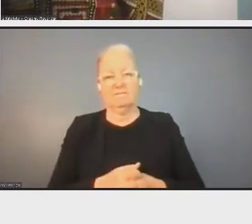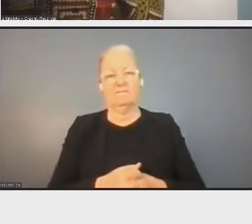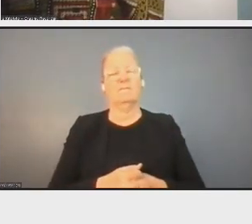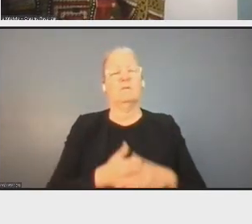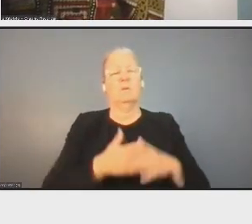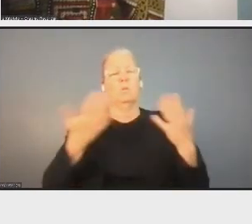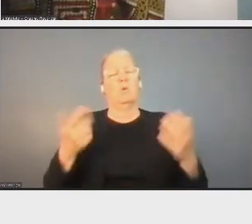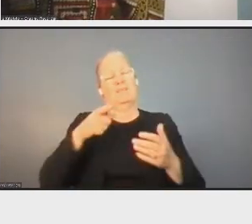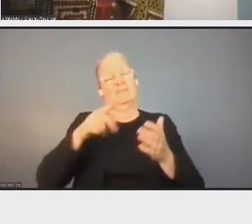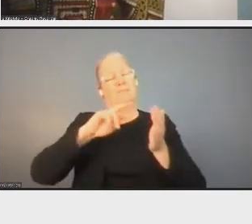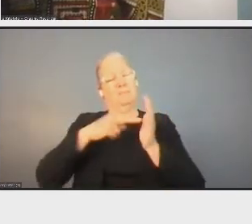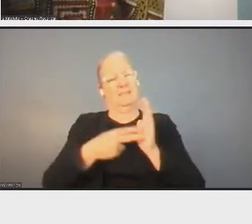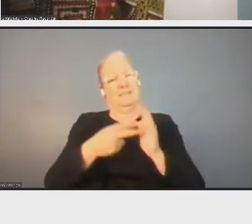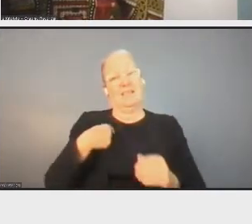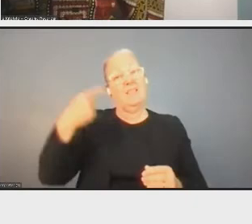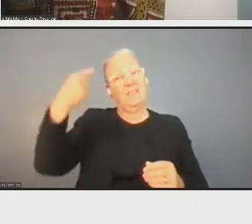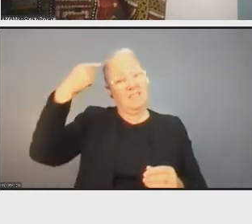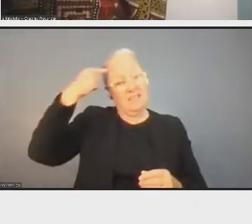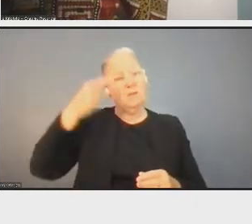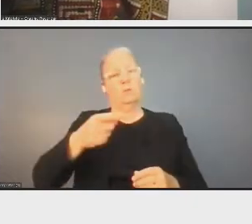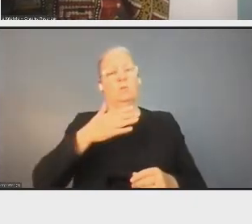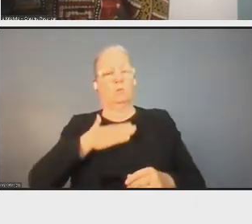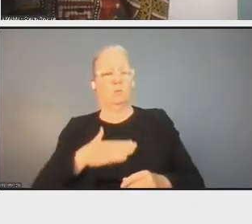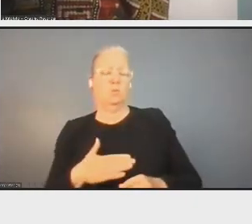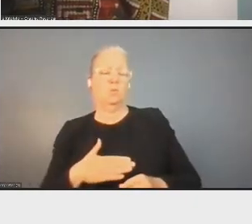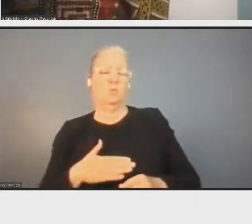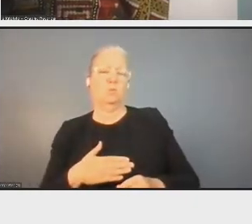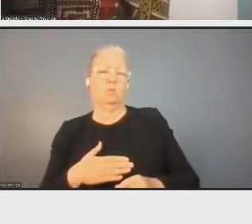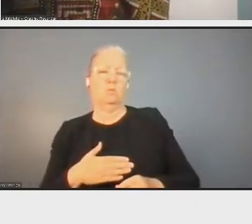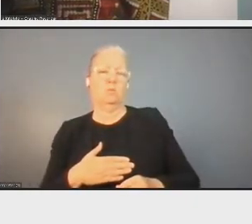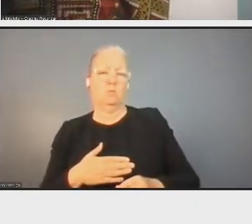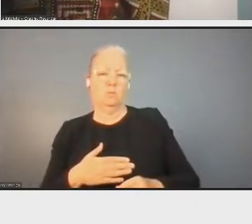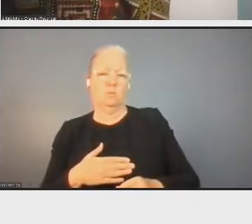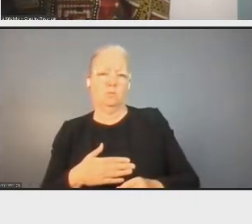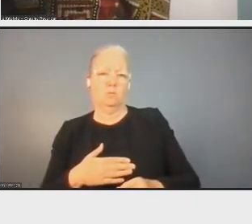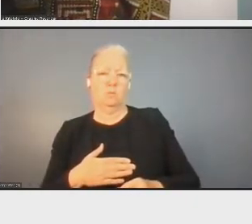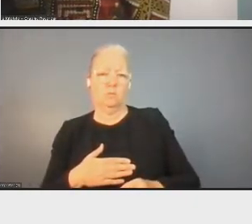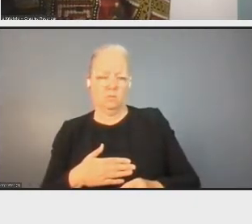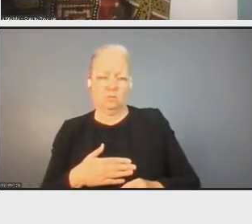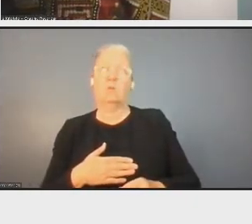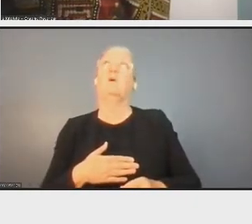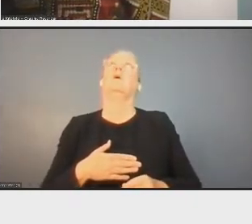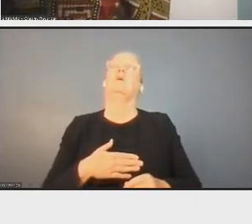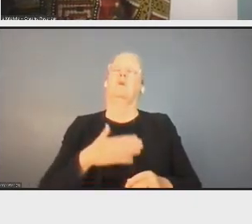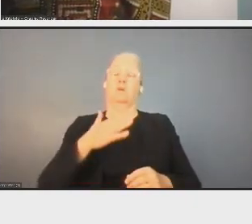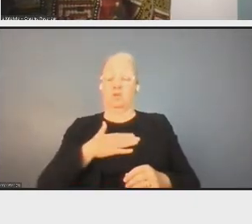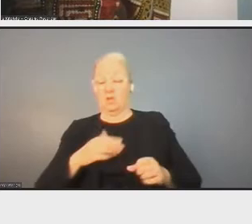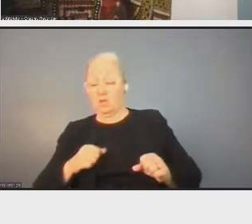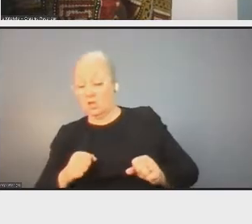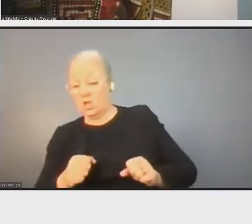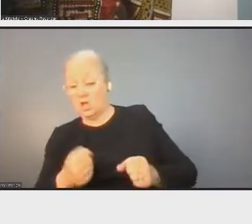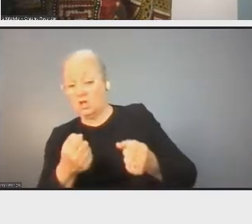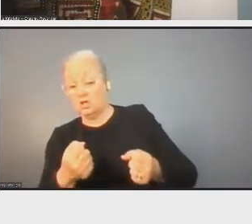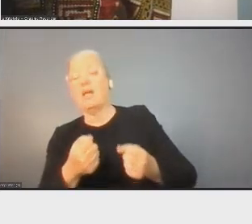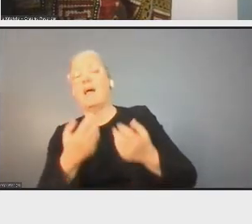think for me, it is to also ensure that every action has a consequence, and usually it falls